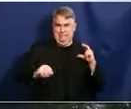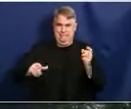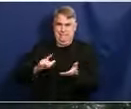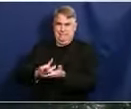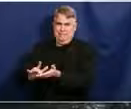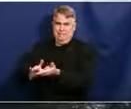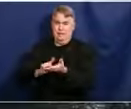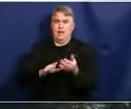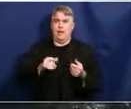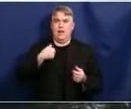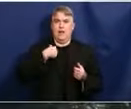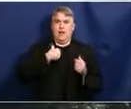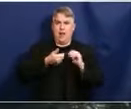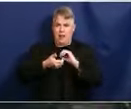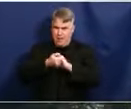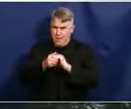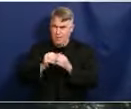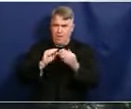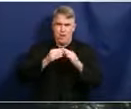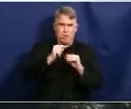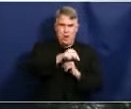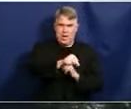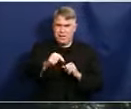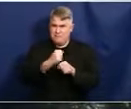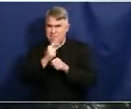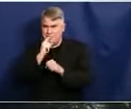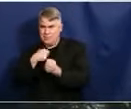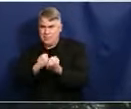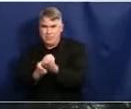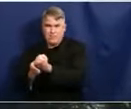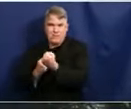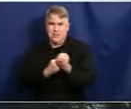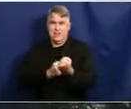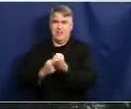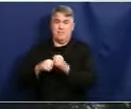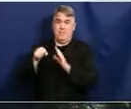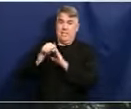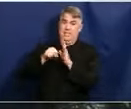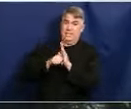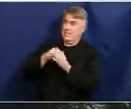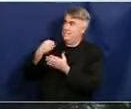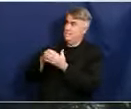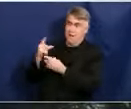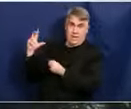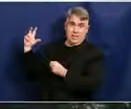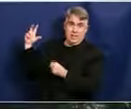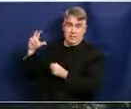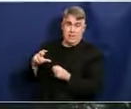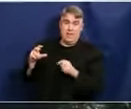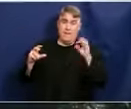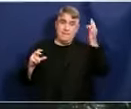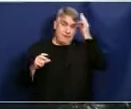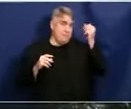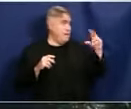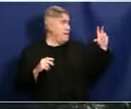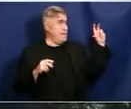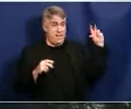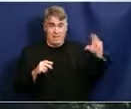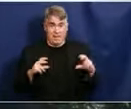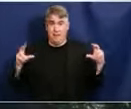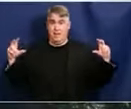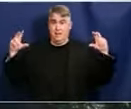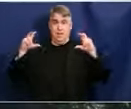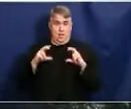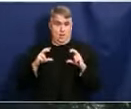of where can we fill in the gaps. You've got state funding programs, you've got federal relief coming in, but how can we step